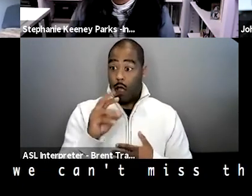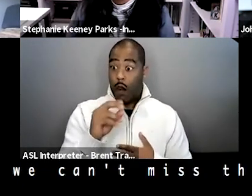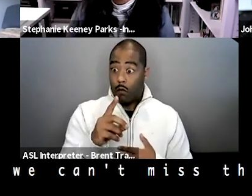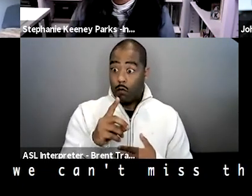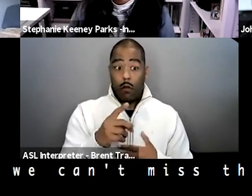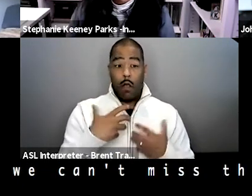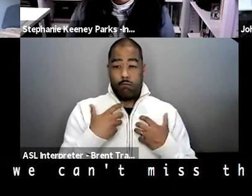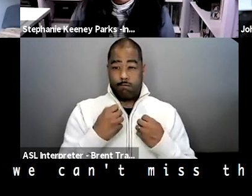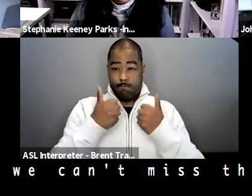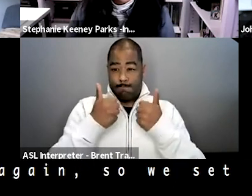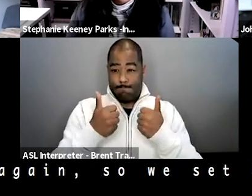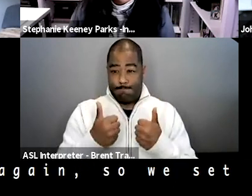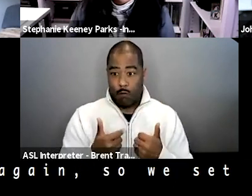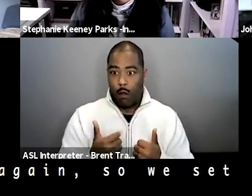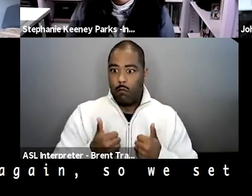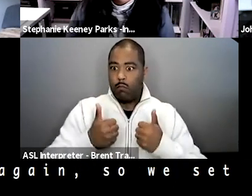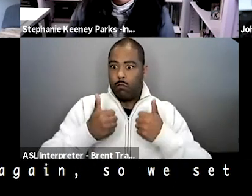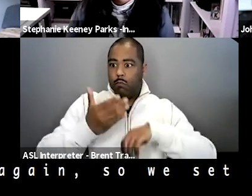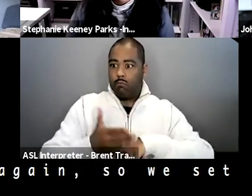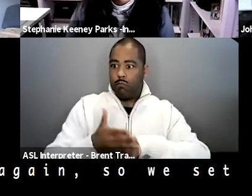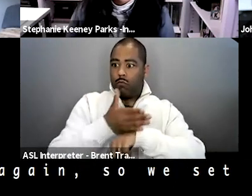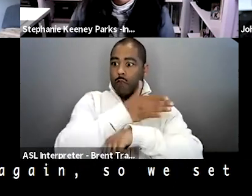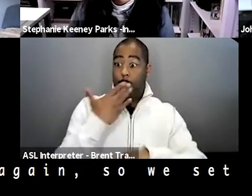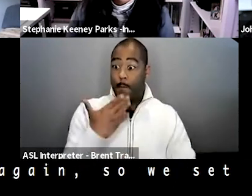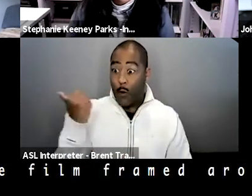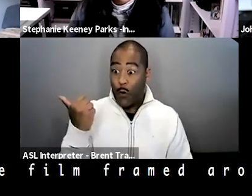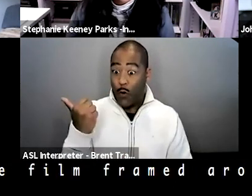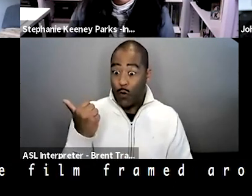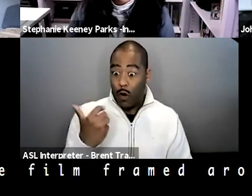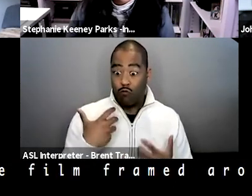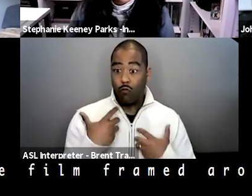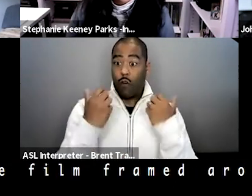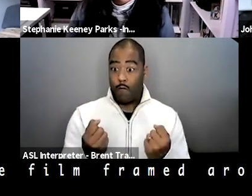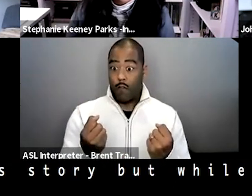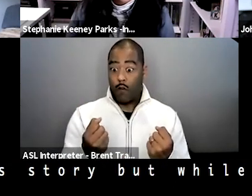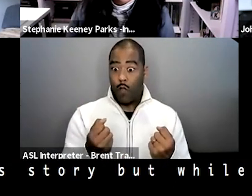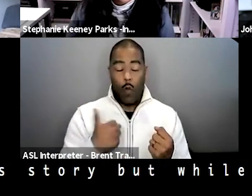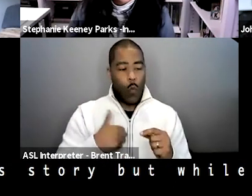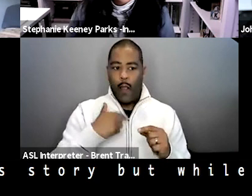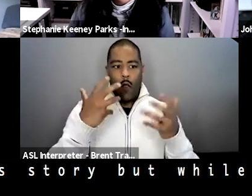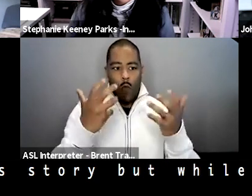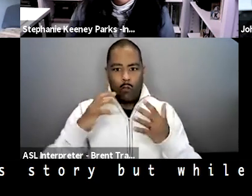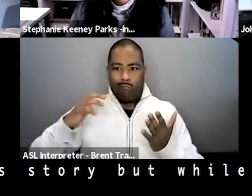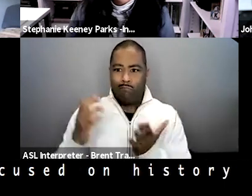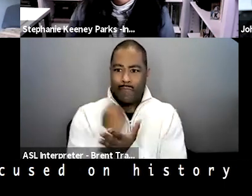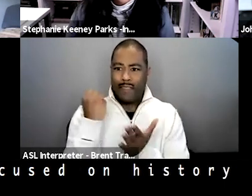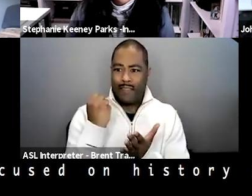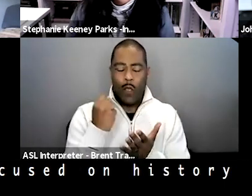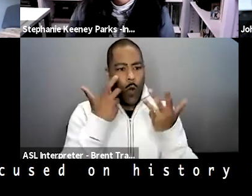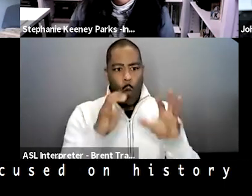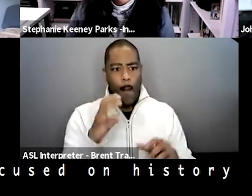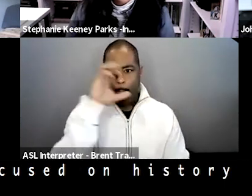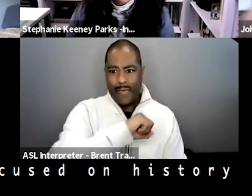better, and he was back on the street where he likes to be, walking around. And we said, we can't miss this chance again. And so we set out to make a